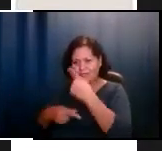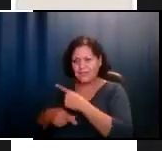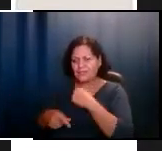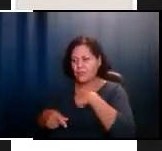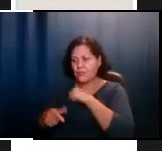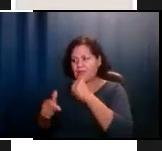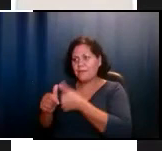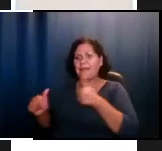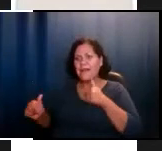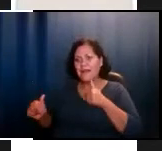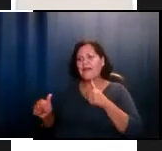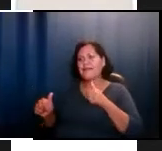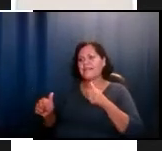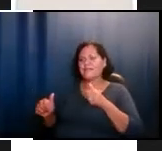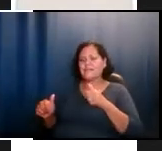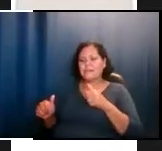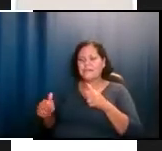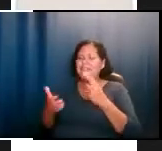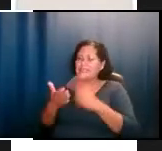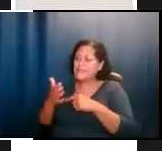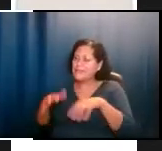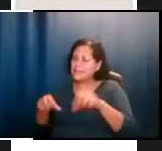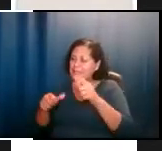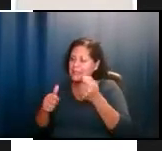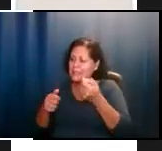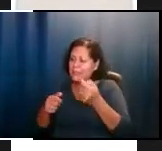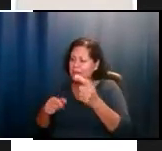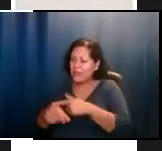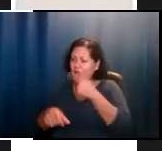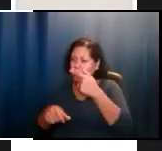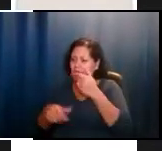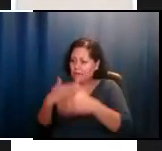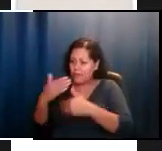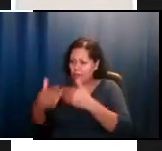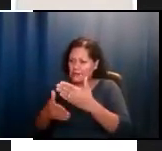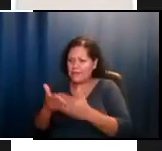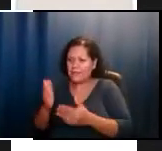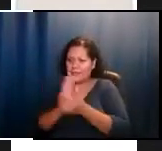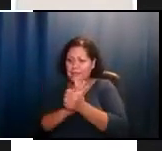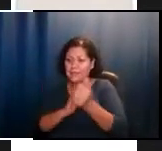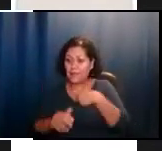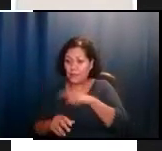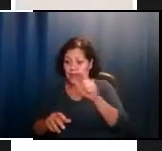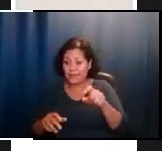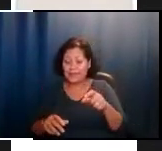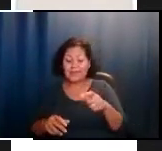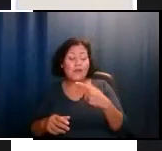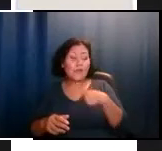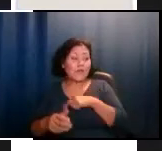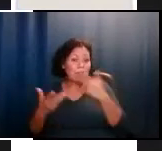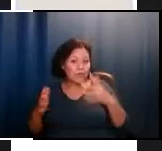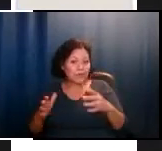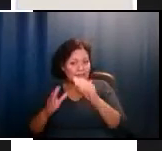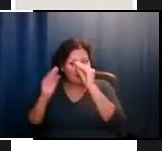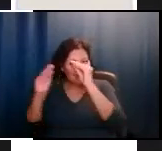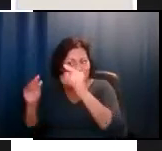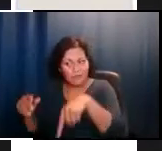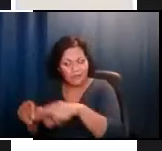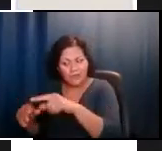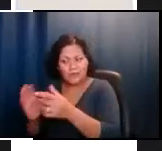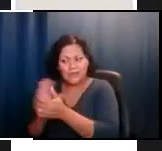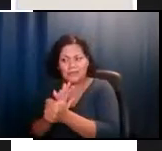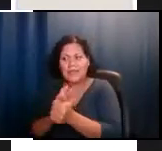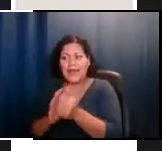behind. Sometimes it takes us a little longer to process some of the skills that we need. We've already taught them those skills. So I